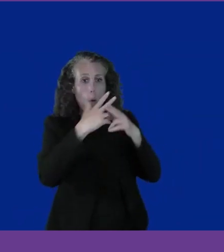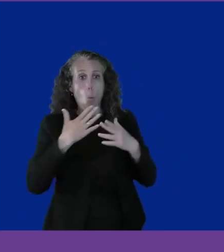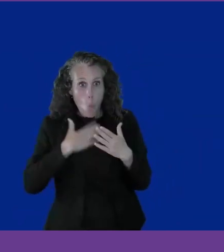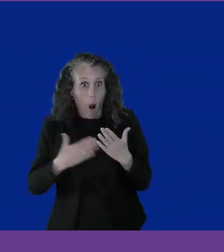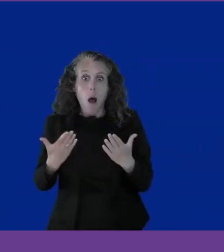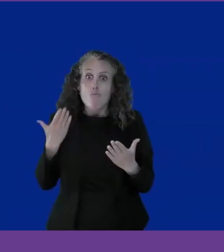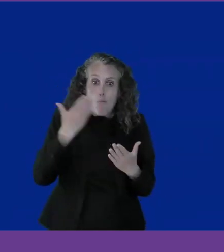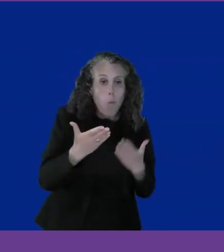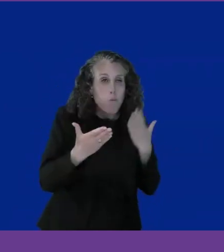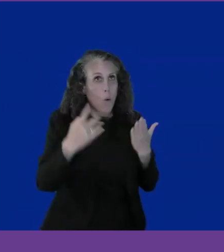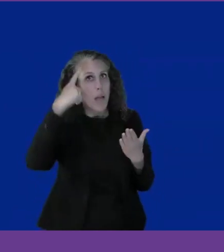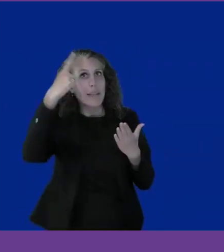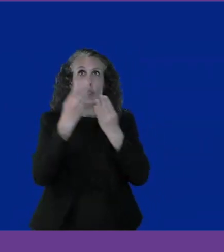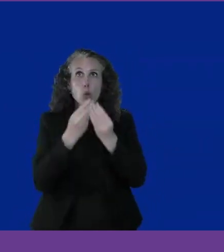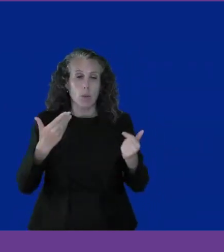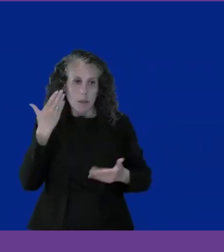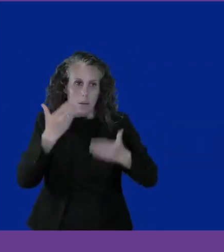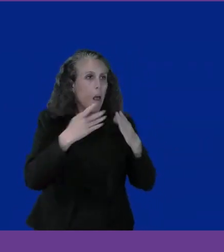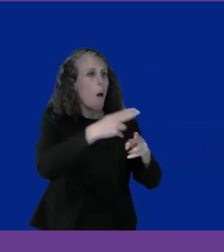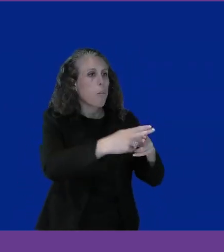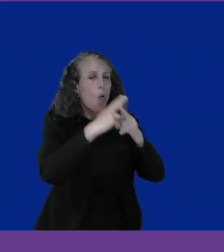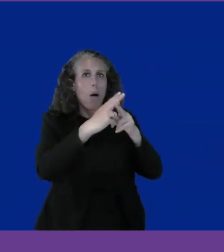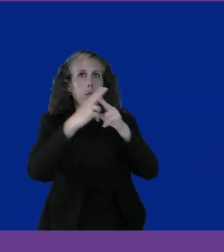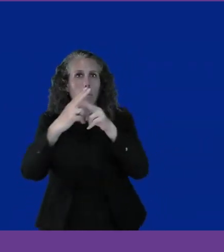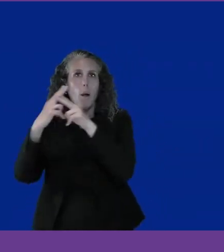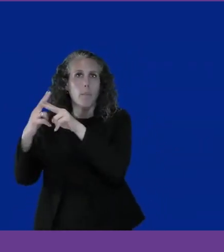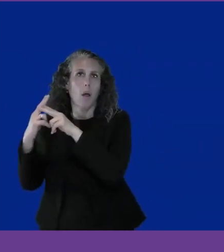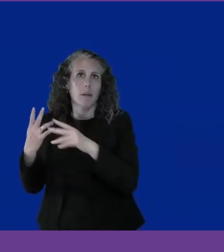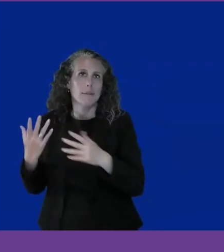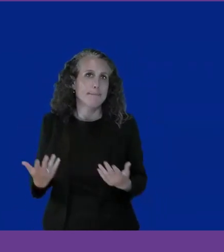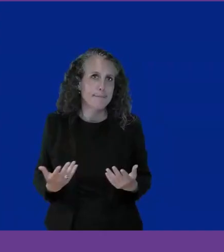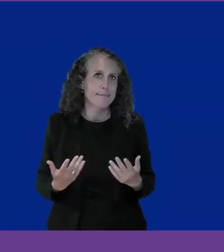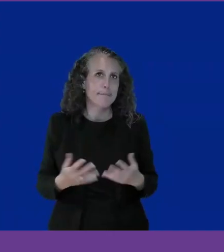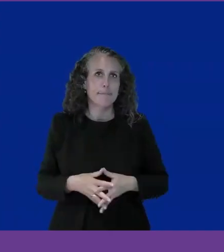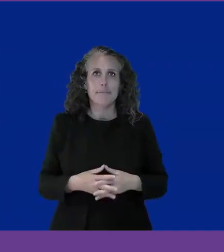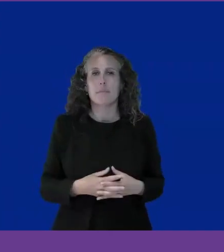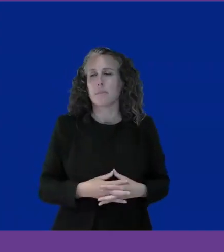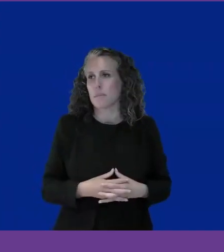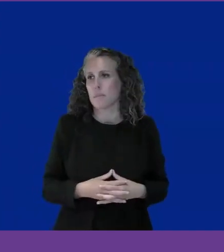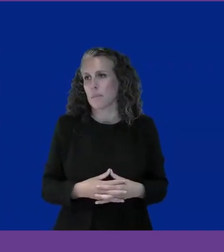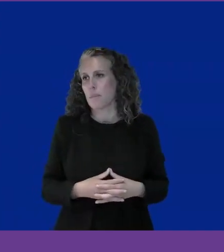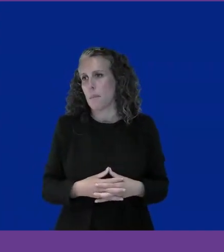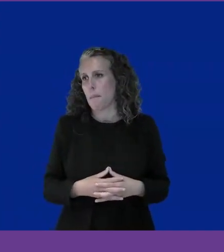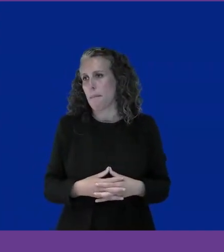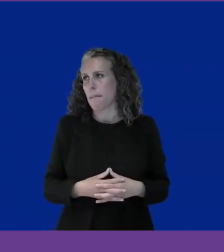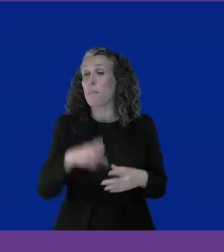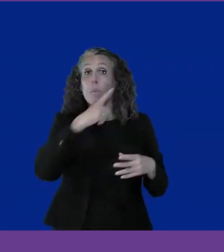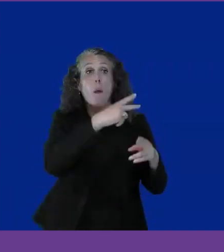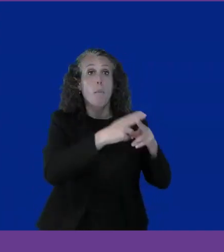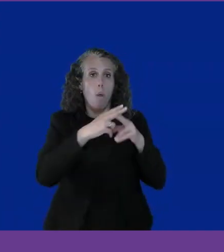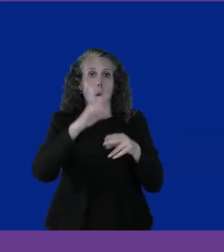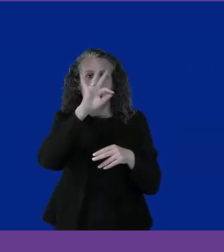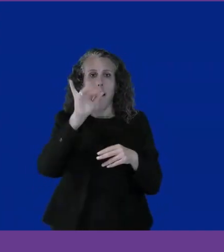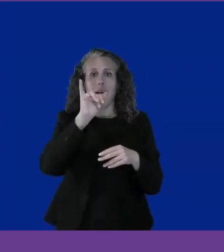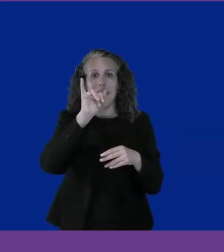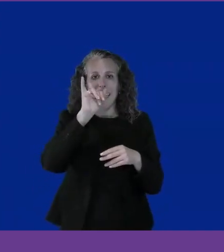would benefit some users by allowing, in particular, the elements to be of the same